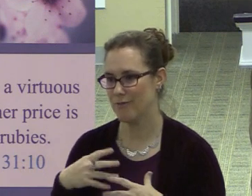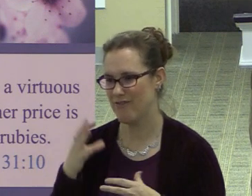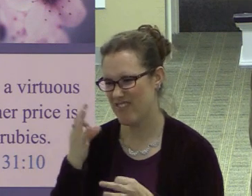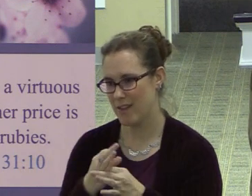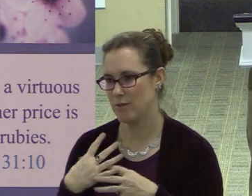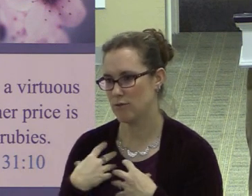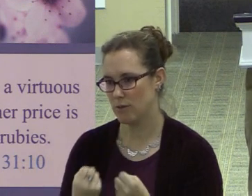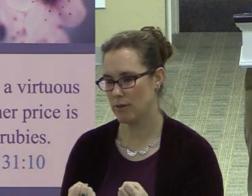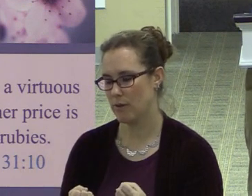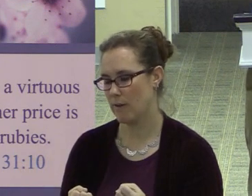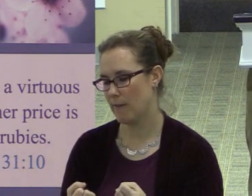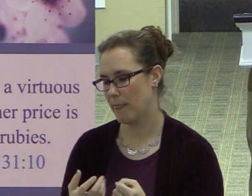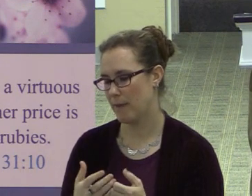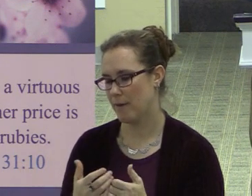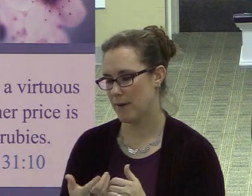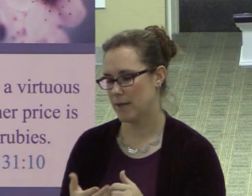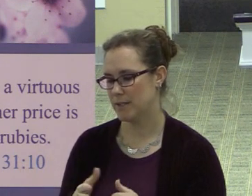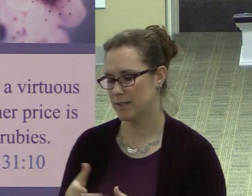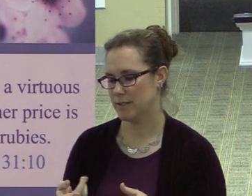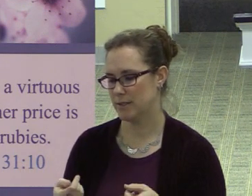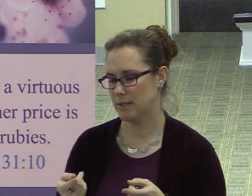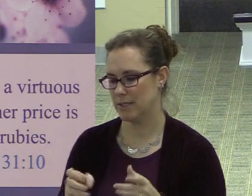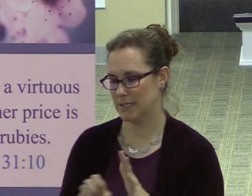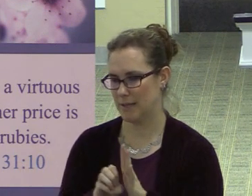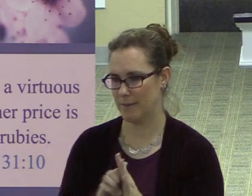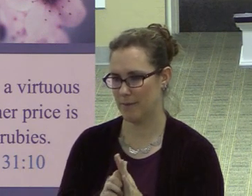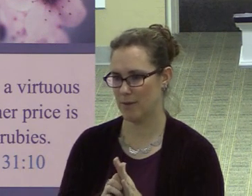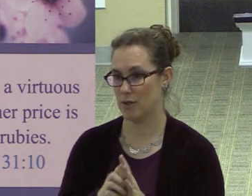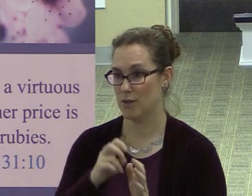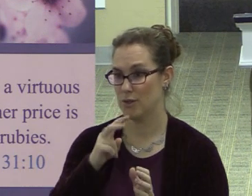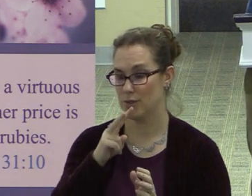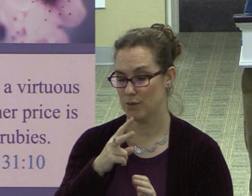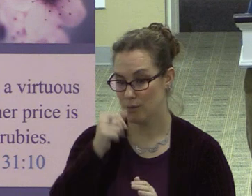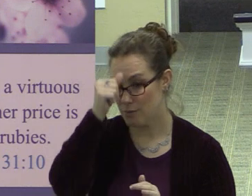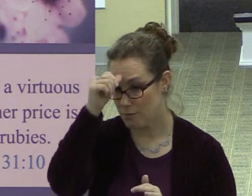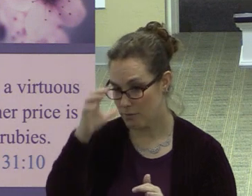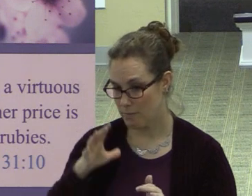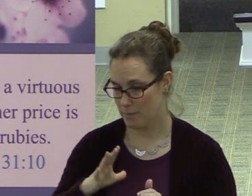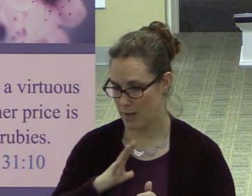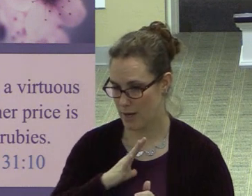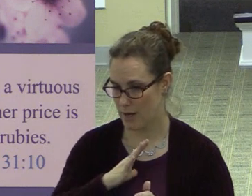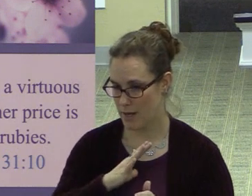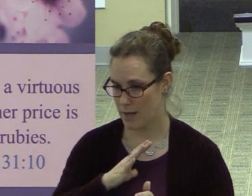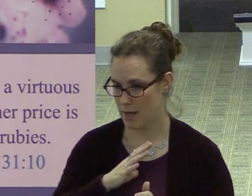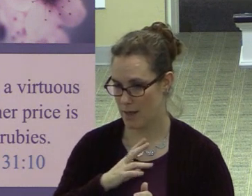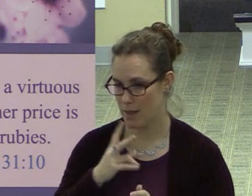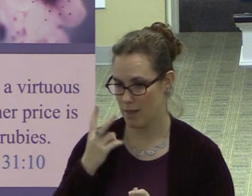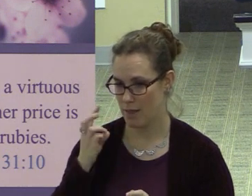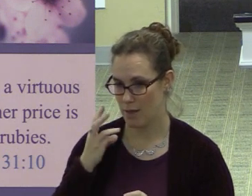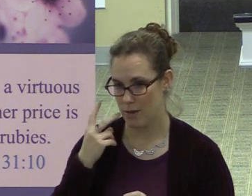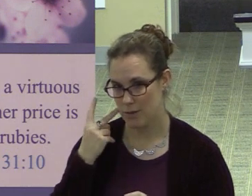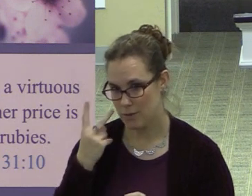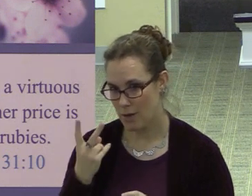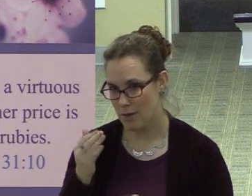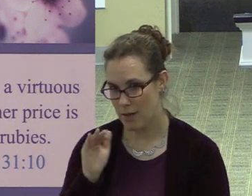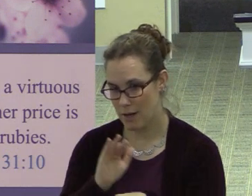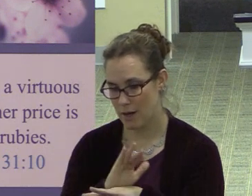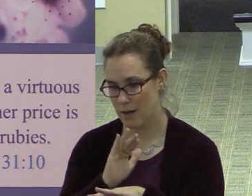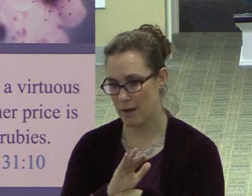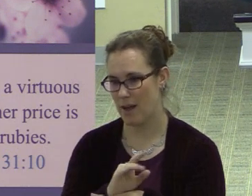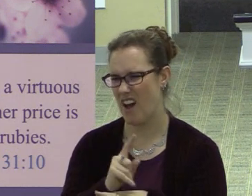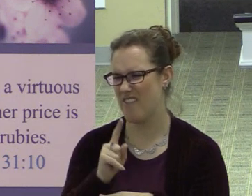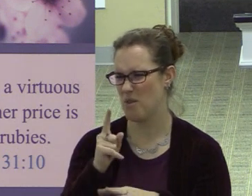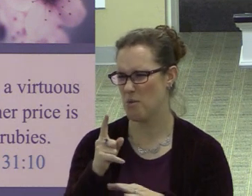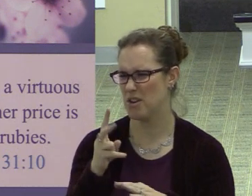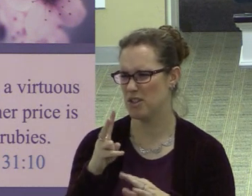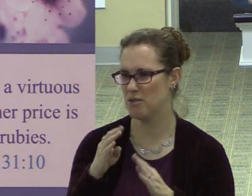everybody. I'm going to give you an example with what just took place here. I want you to think about two men that witnessed it that night. Not Moses. Two men of the